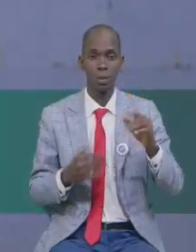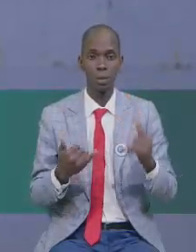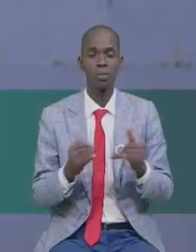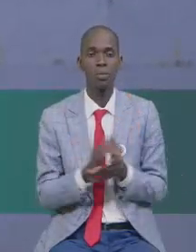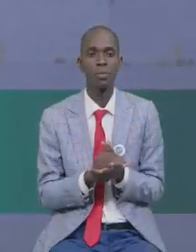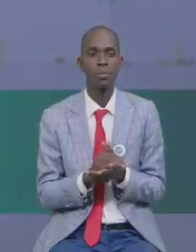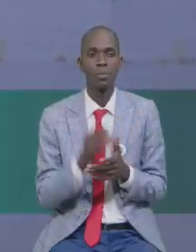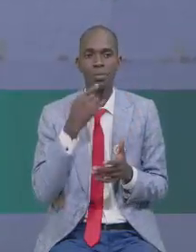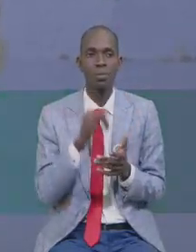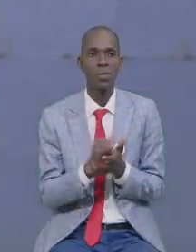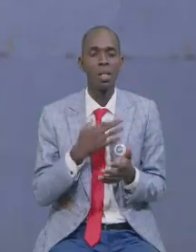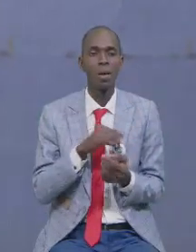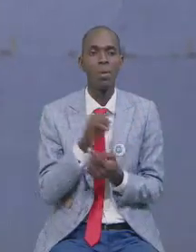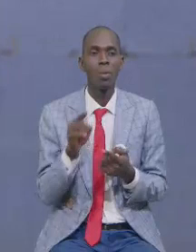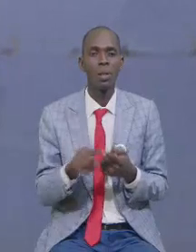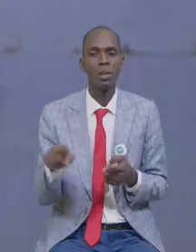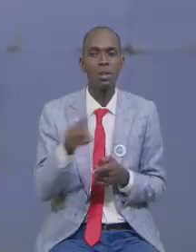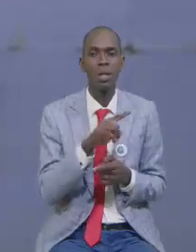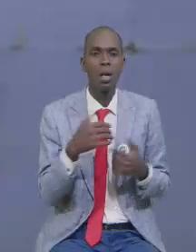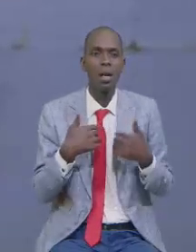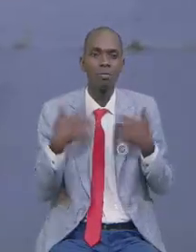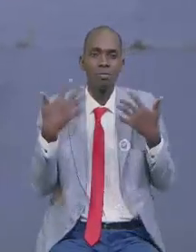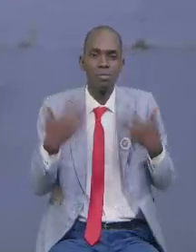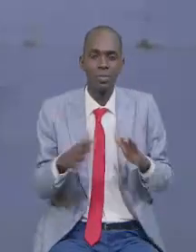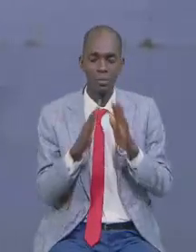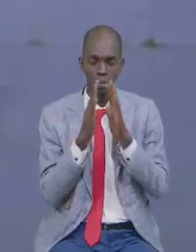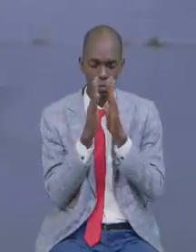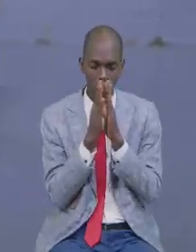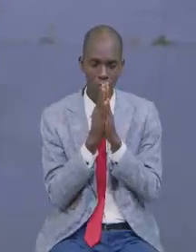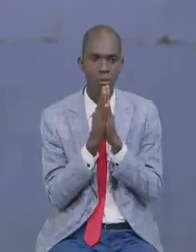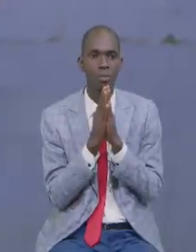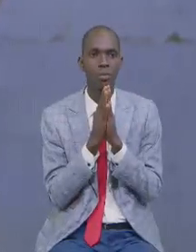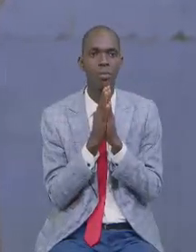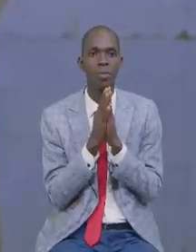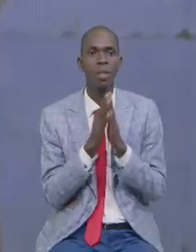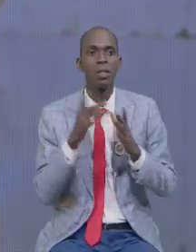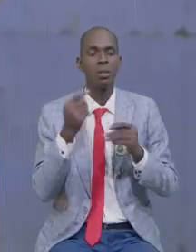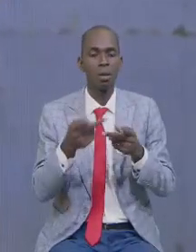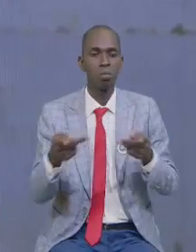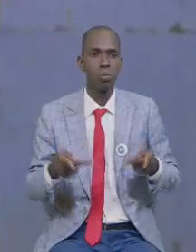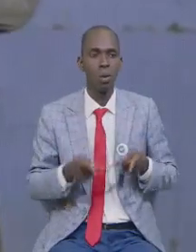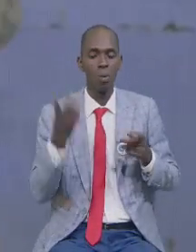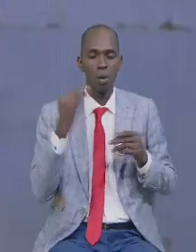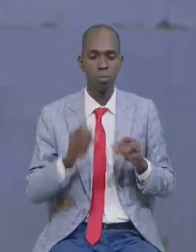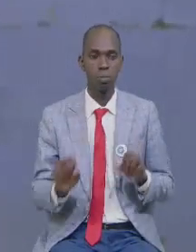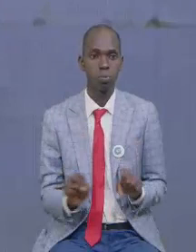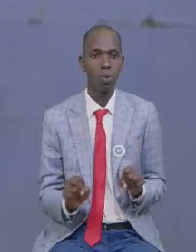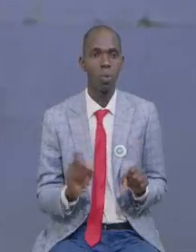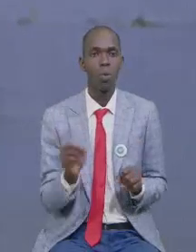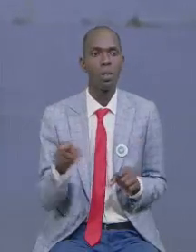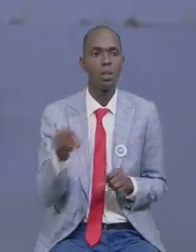says, and when they had prayed, the place was shaken where they